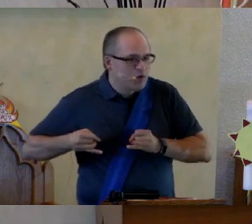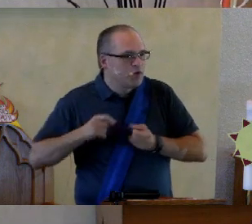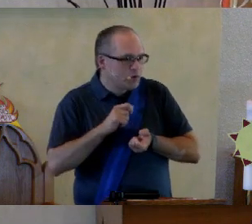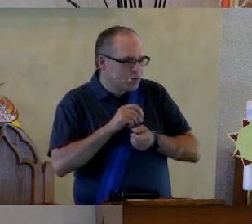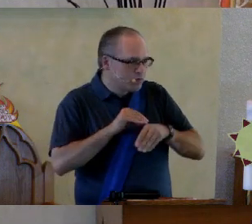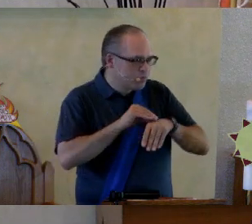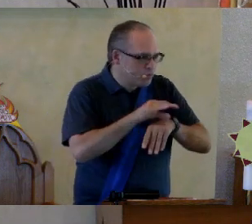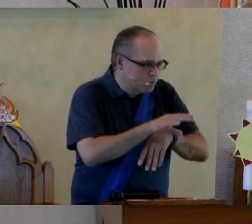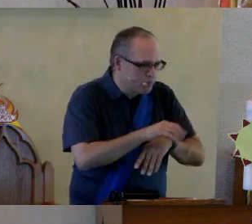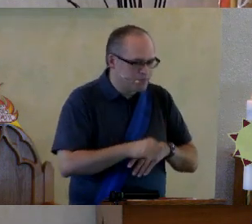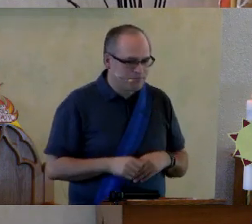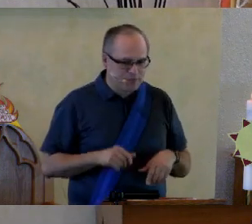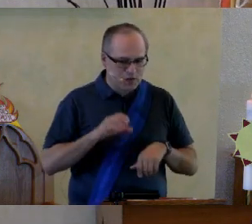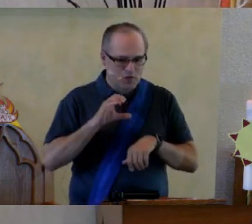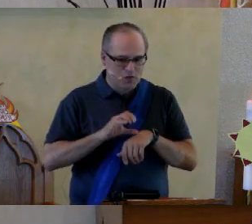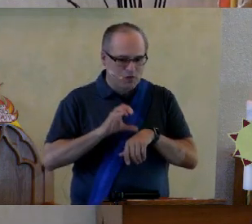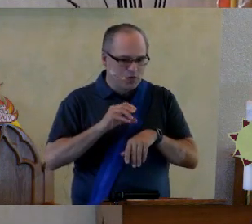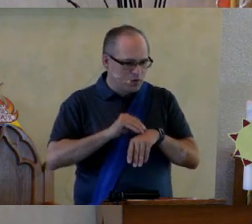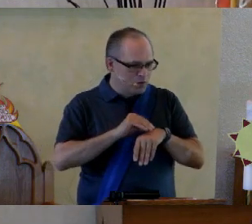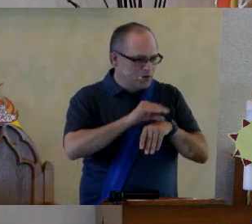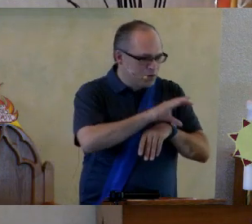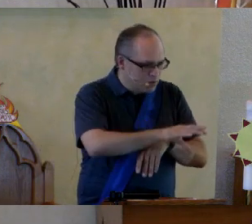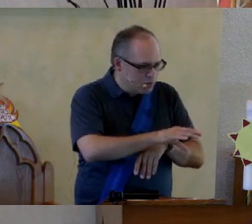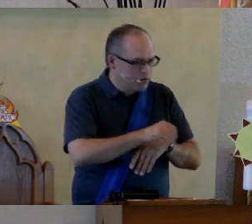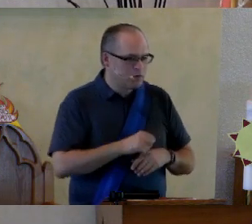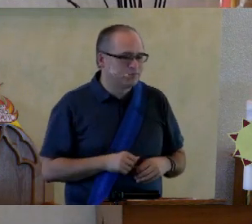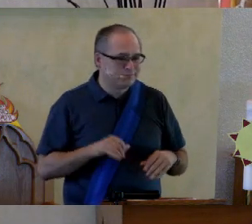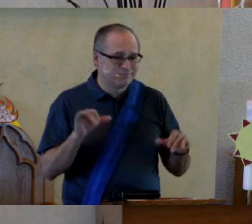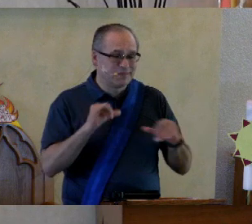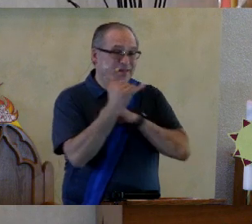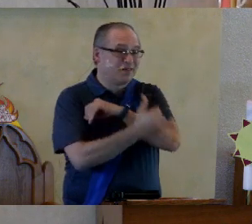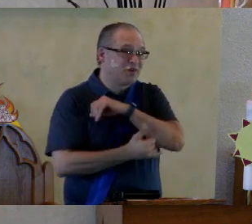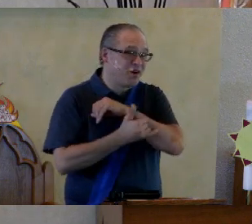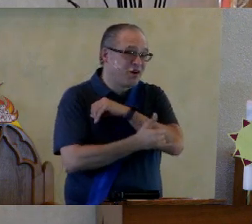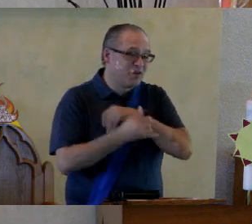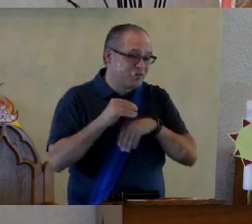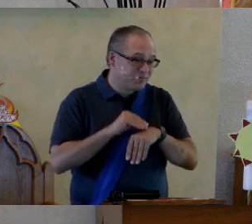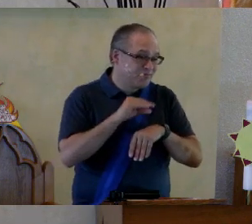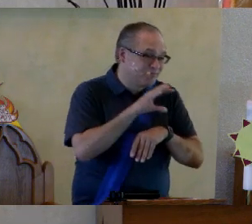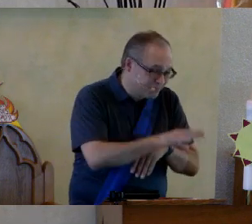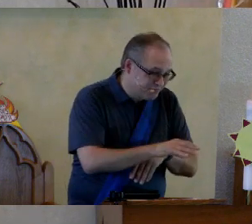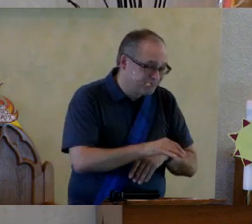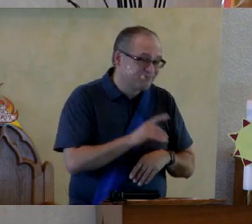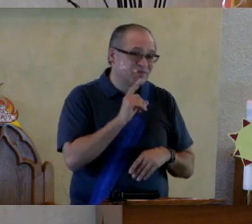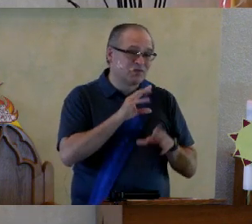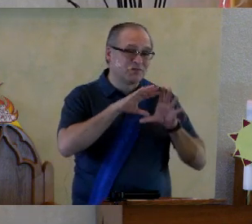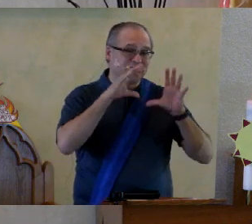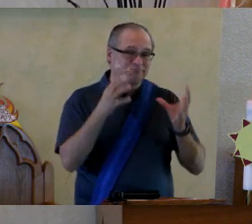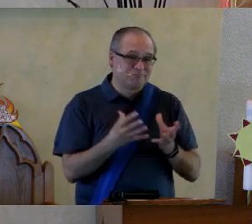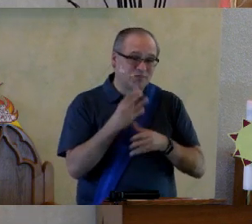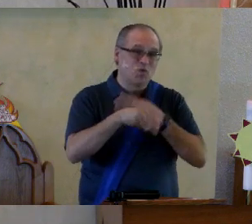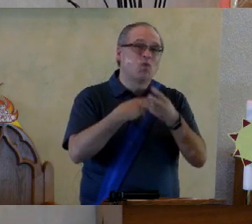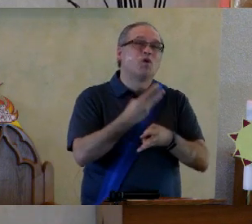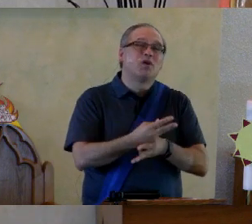as a church, as a nation, as a world.